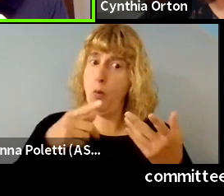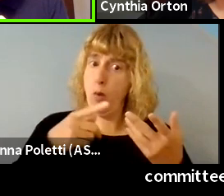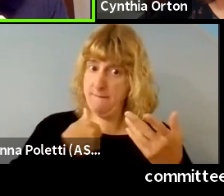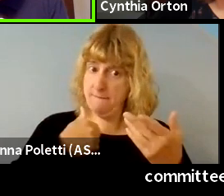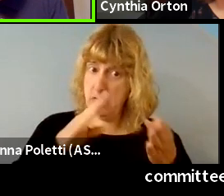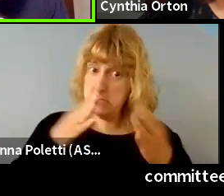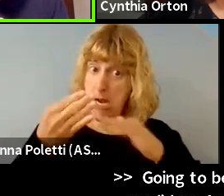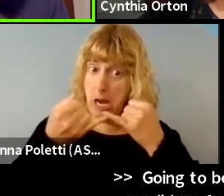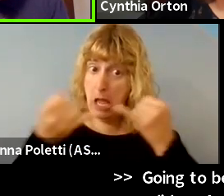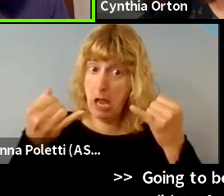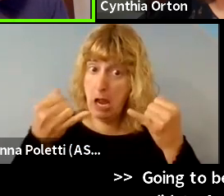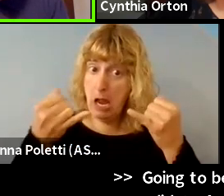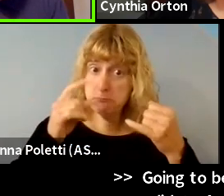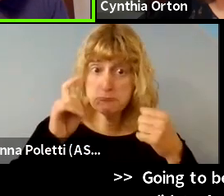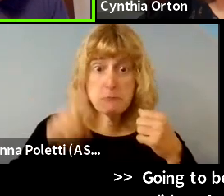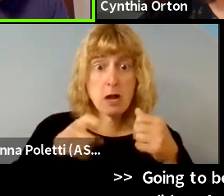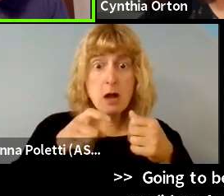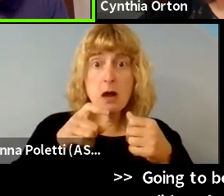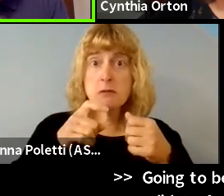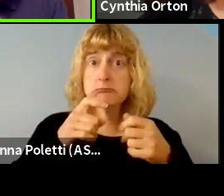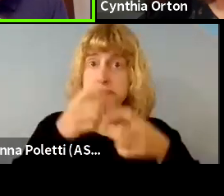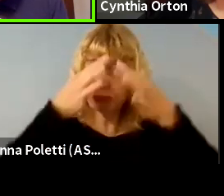don't have a hard deadline, but